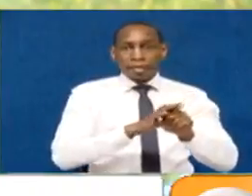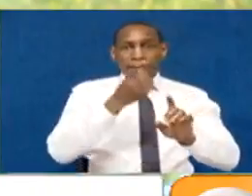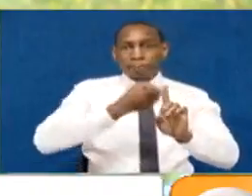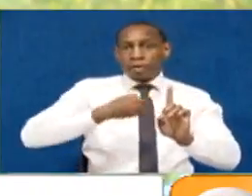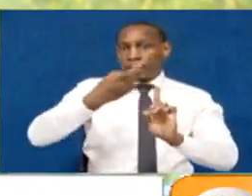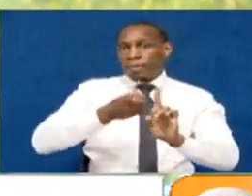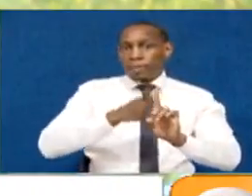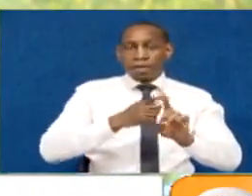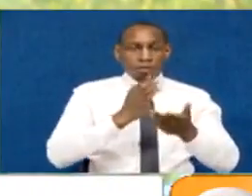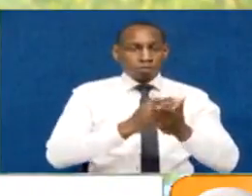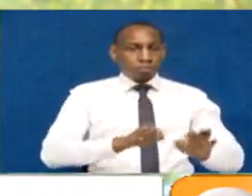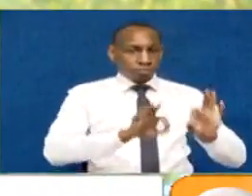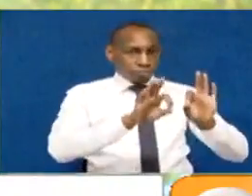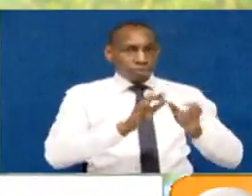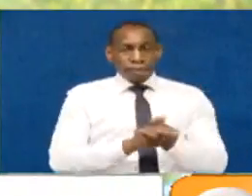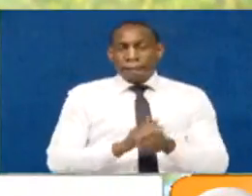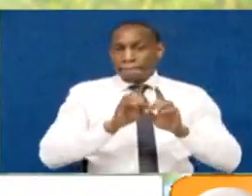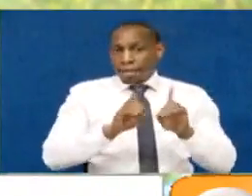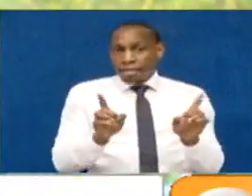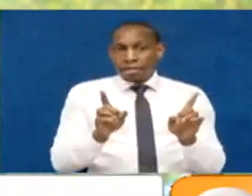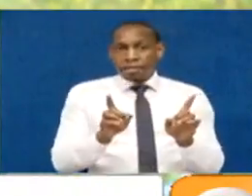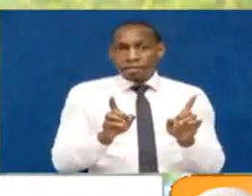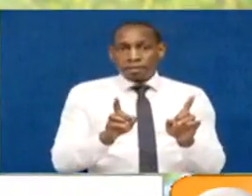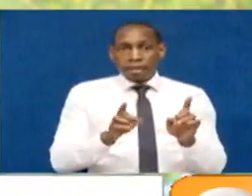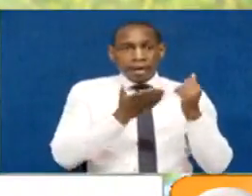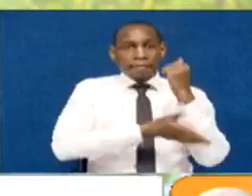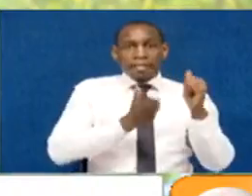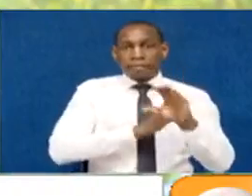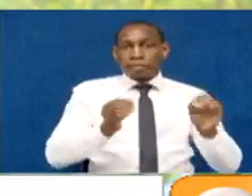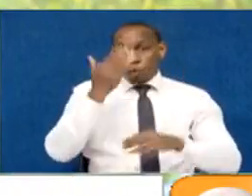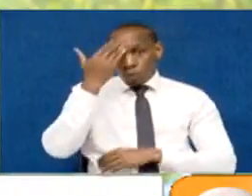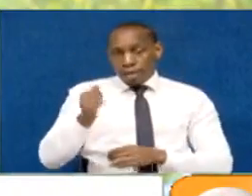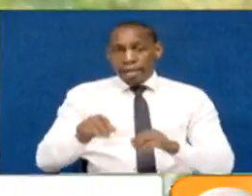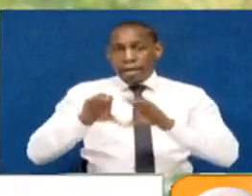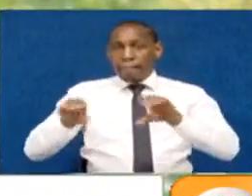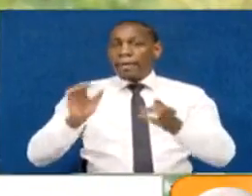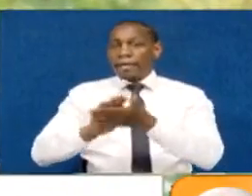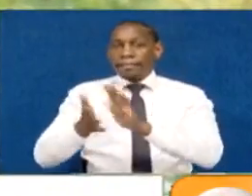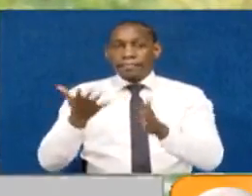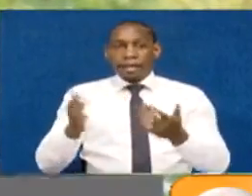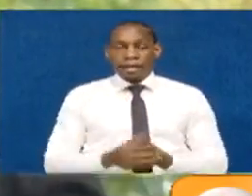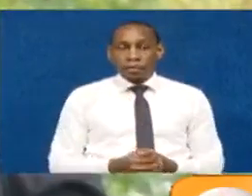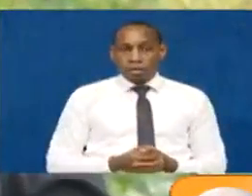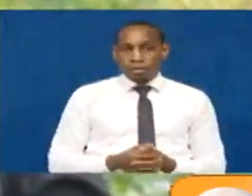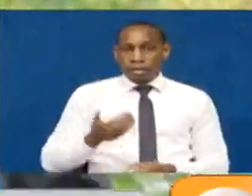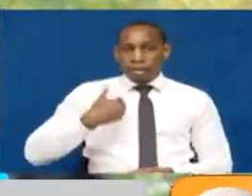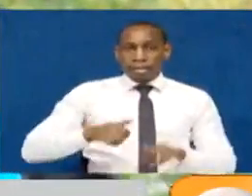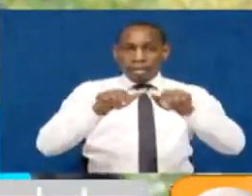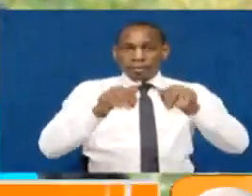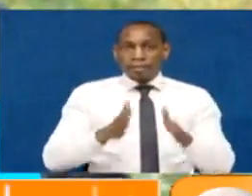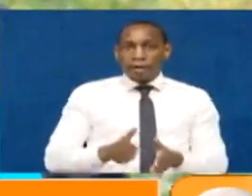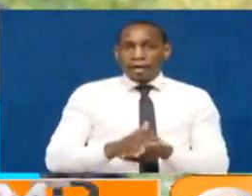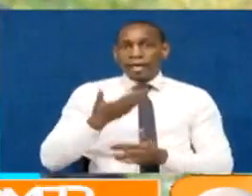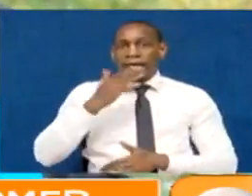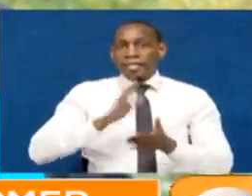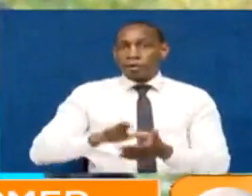ambao zimekoma, ambao hasija chibuliwa sababu ya ukosefu wa soko. Tulizo mimi mkulima. Itasema